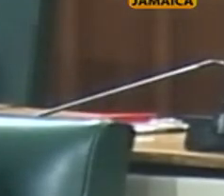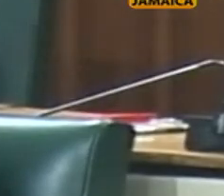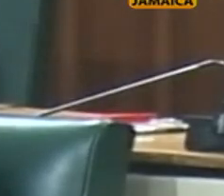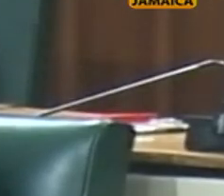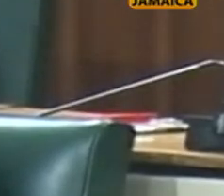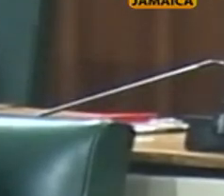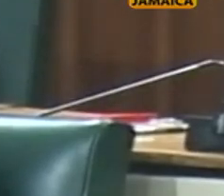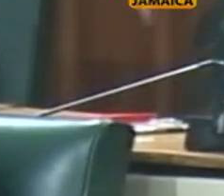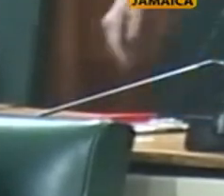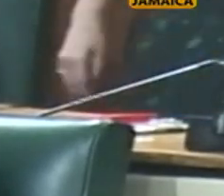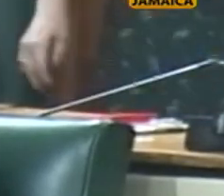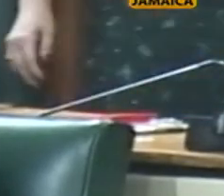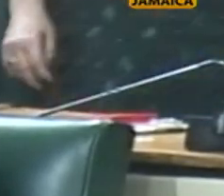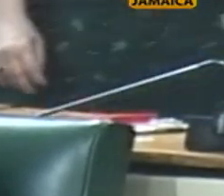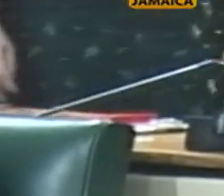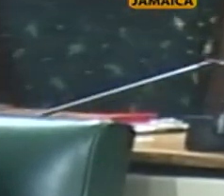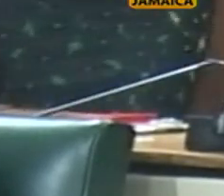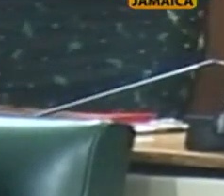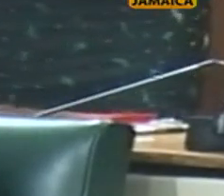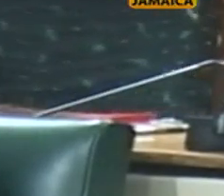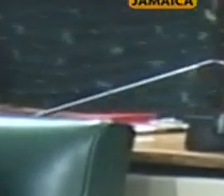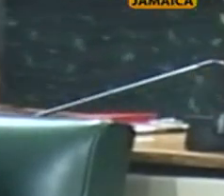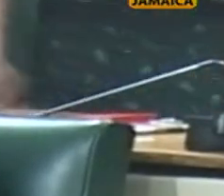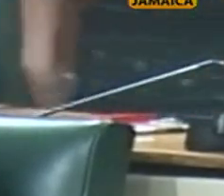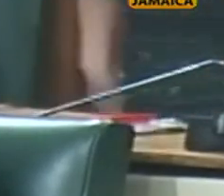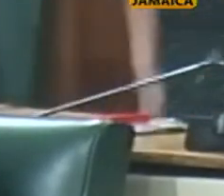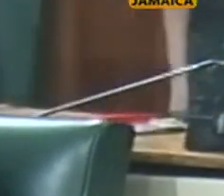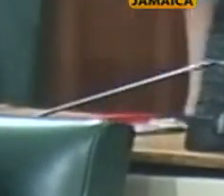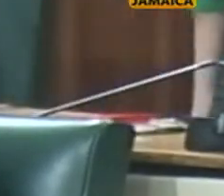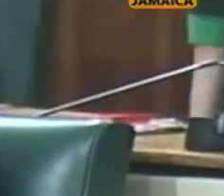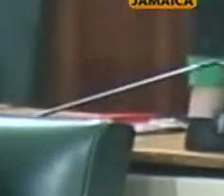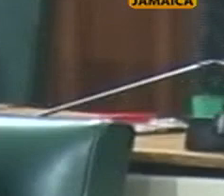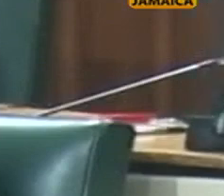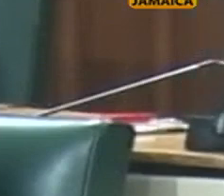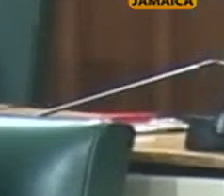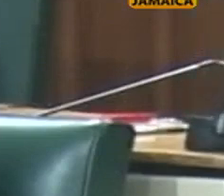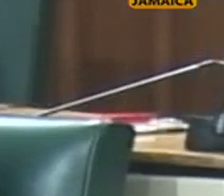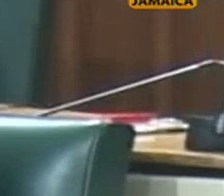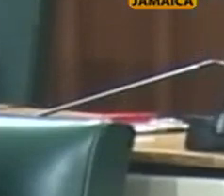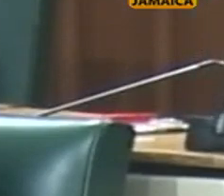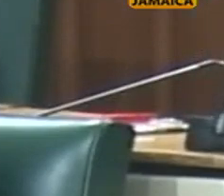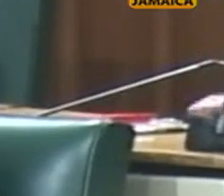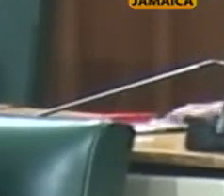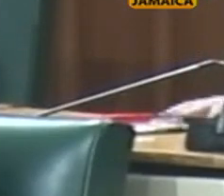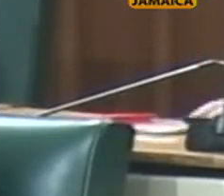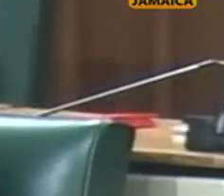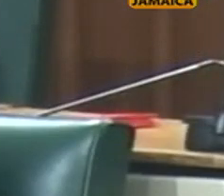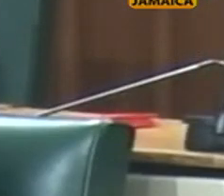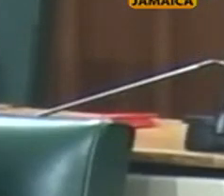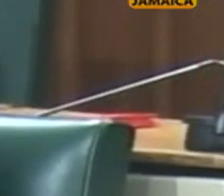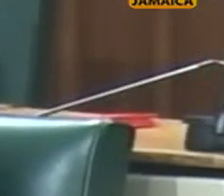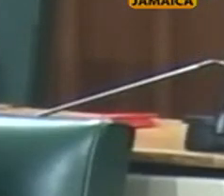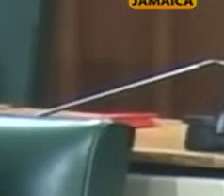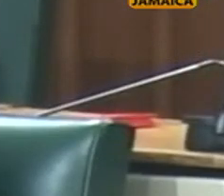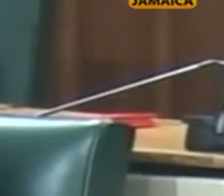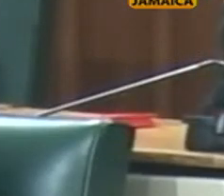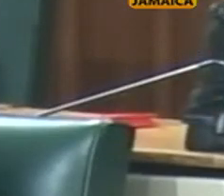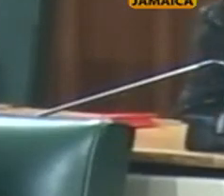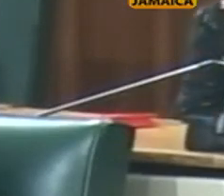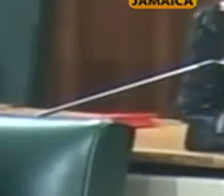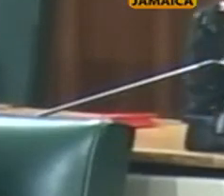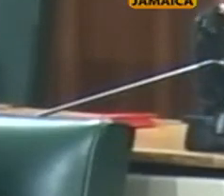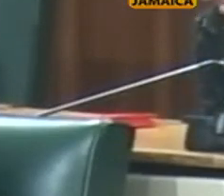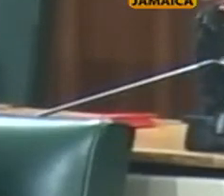aspects of customer due diligence, CDD requirements of the FATF Recommendation 10. Amendment of Regulation 60 of